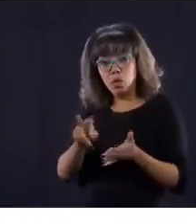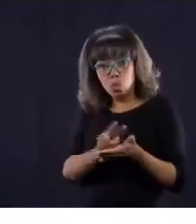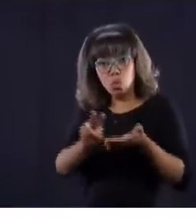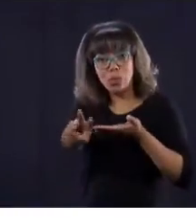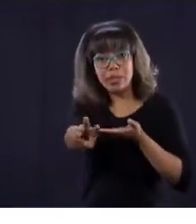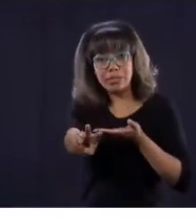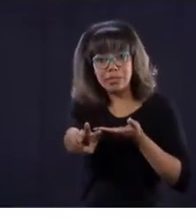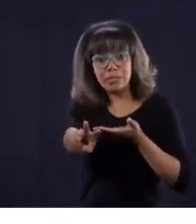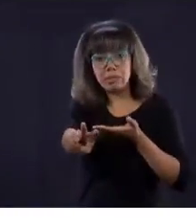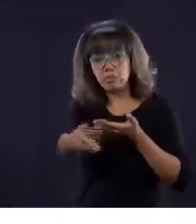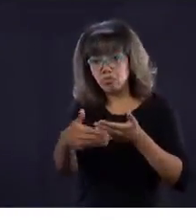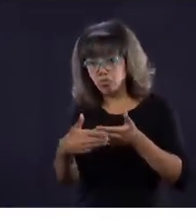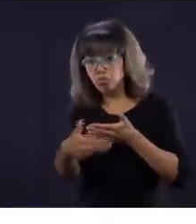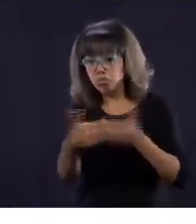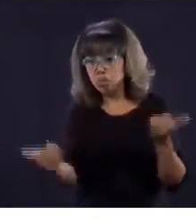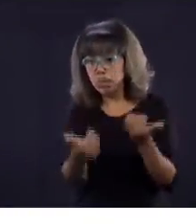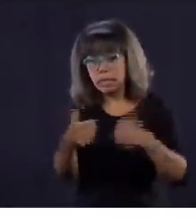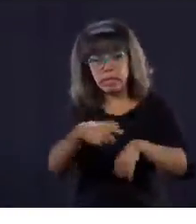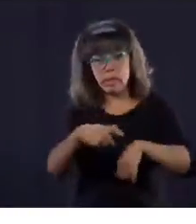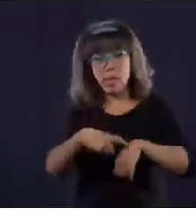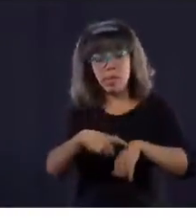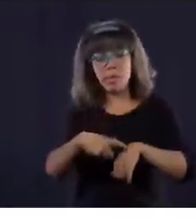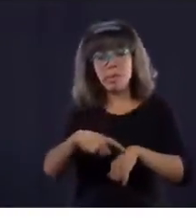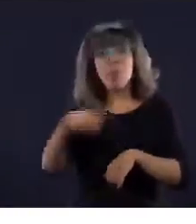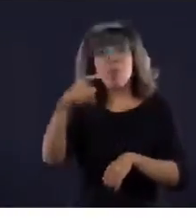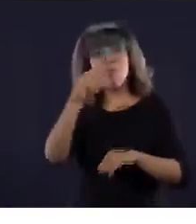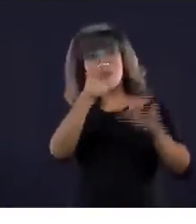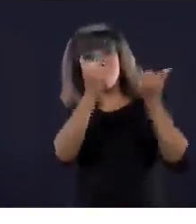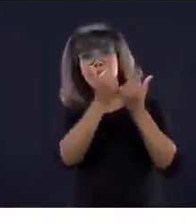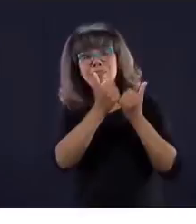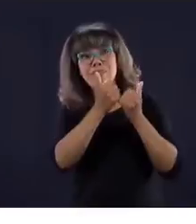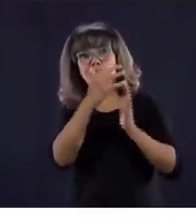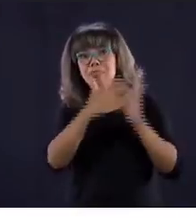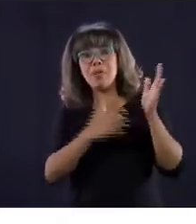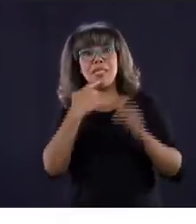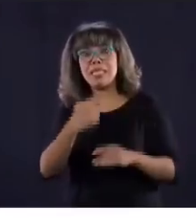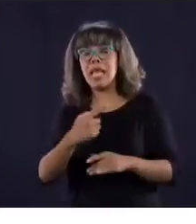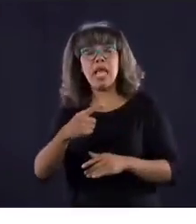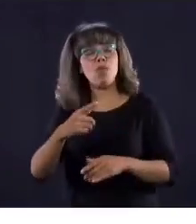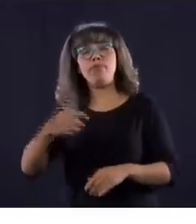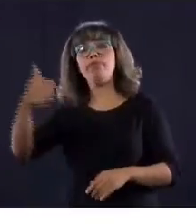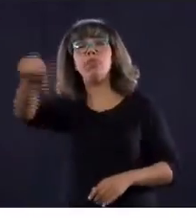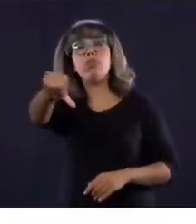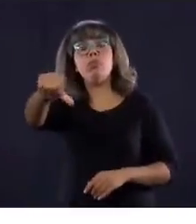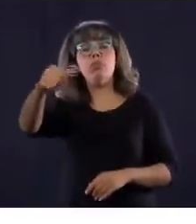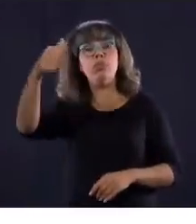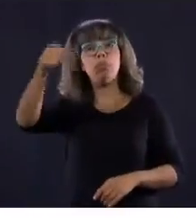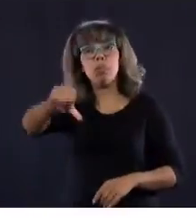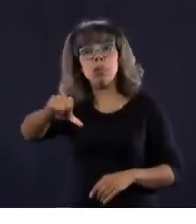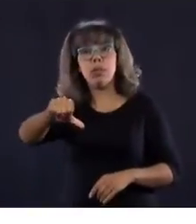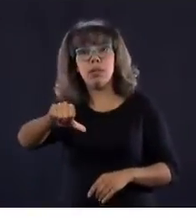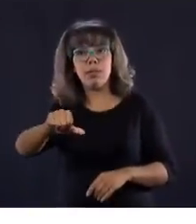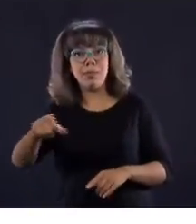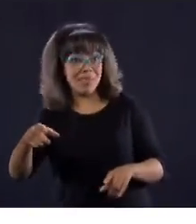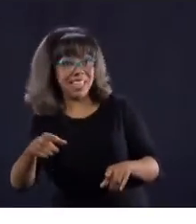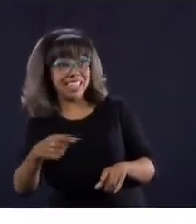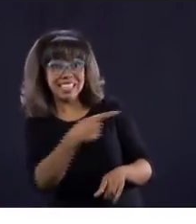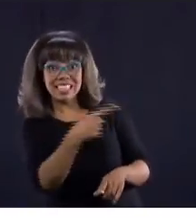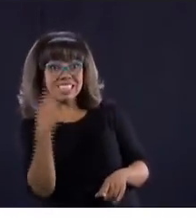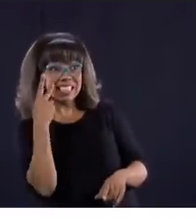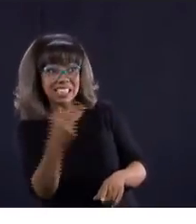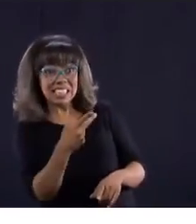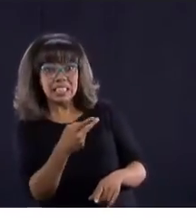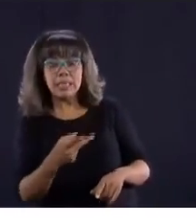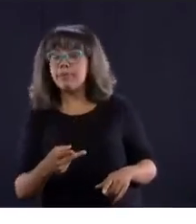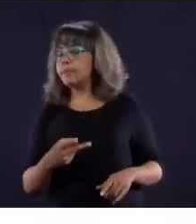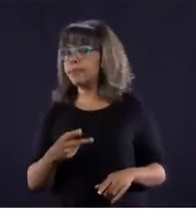up to date and also for Mr. Legault, if you could bring us up to date on the situation in Montreal, it does not seem to be under control.